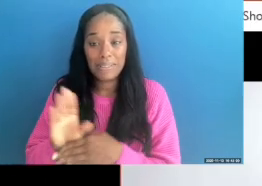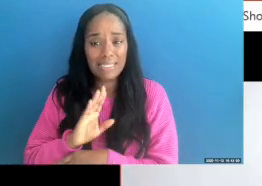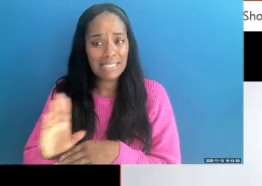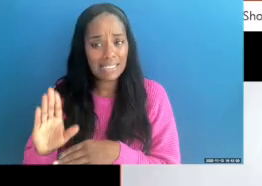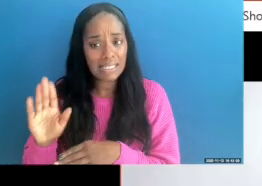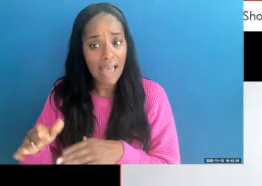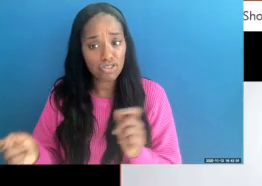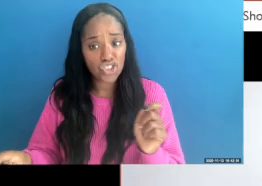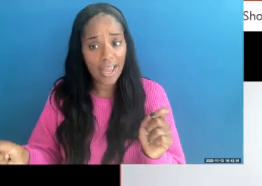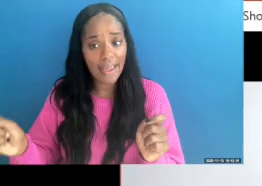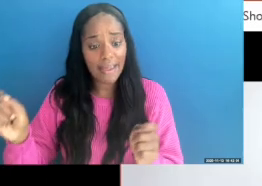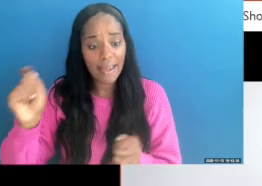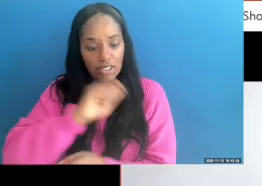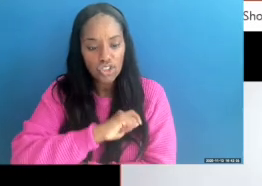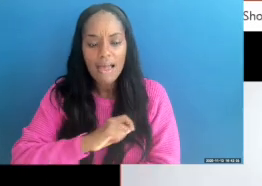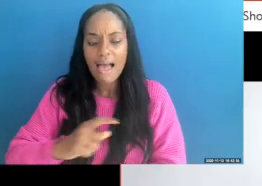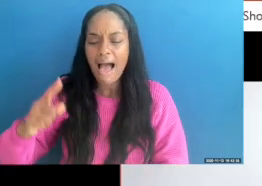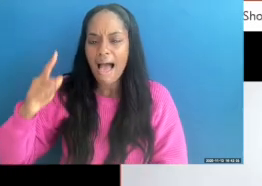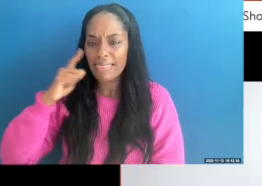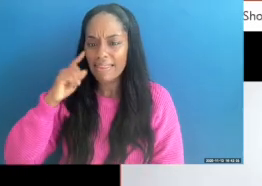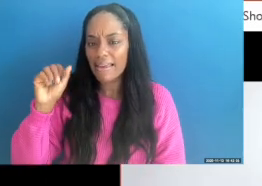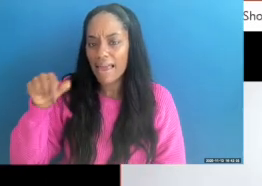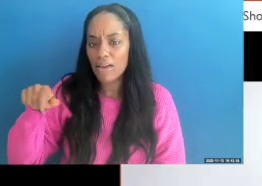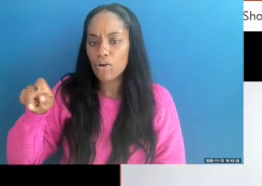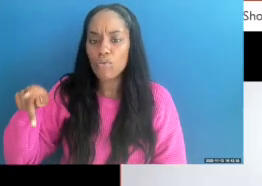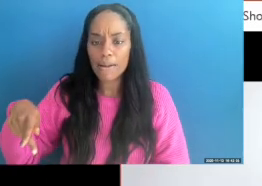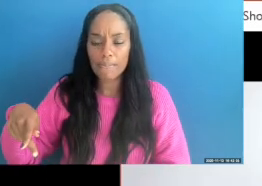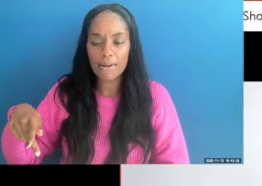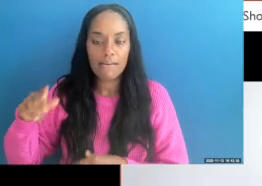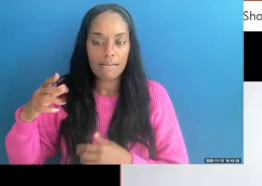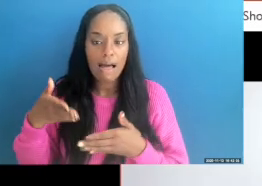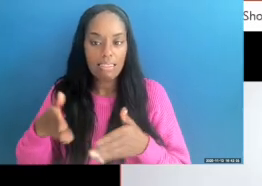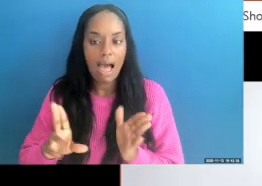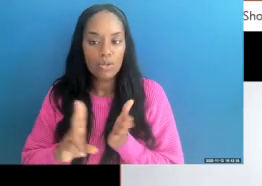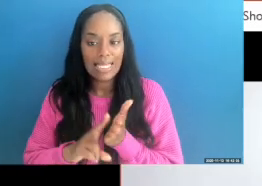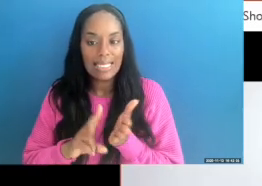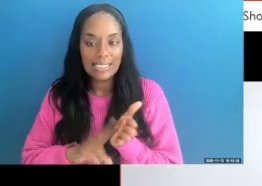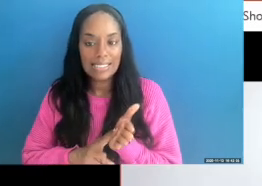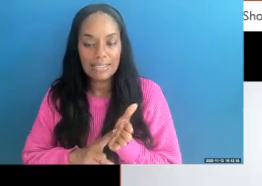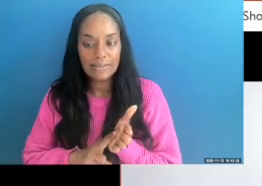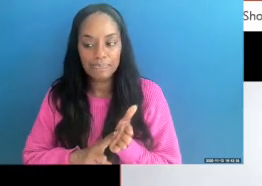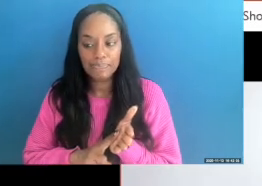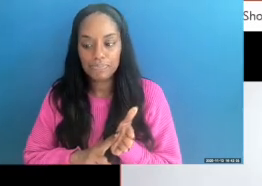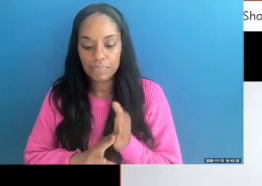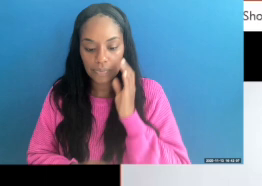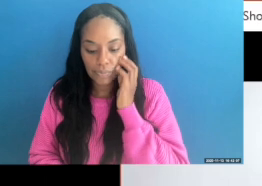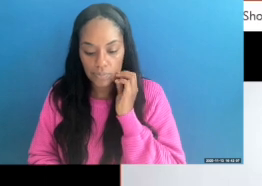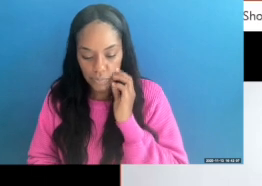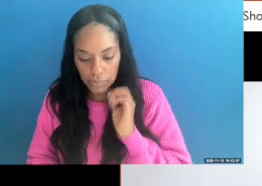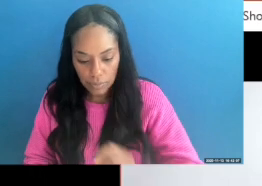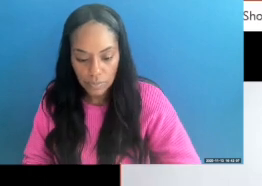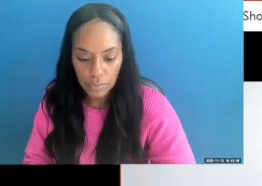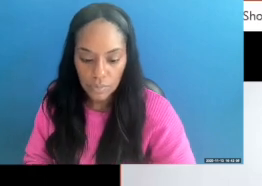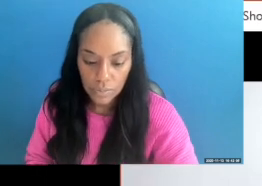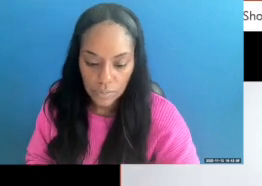have evolved quite a bit. And I believe AQIP does allow leasing.